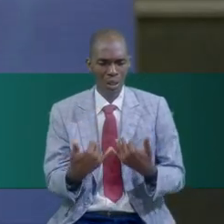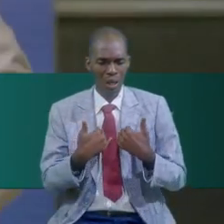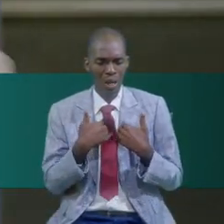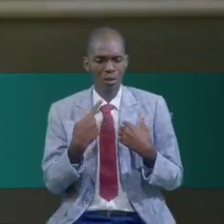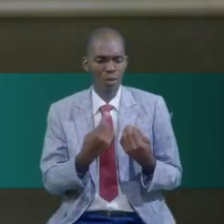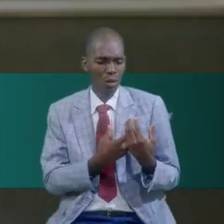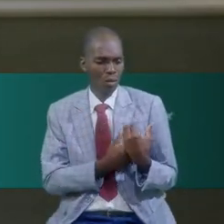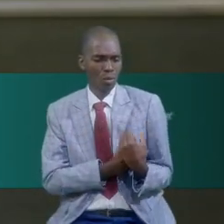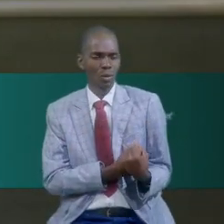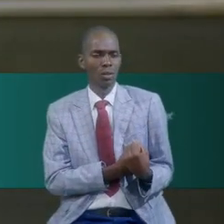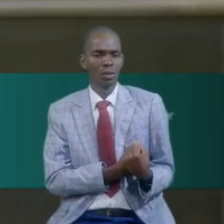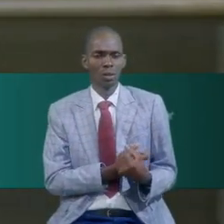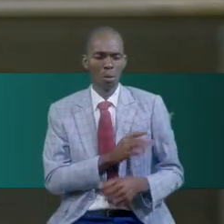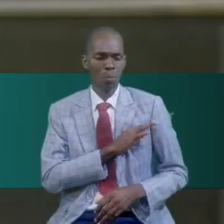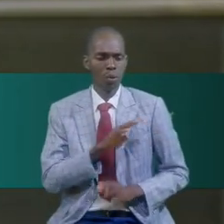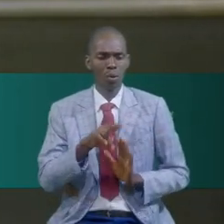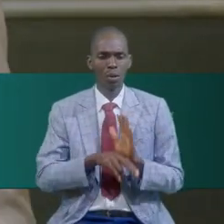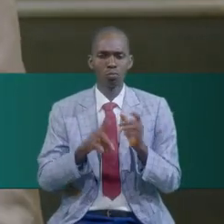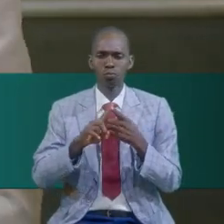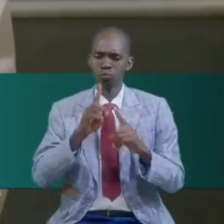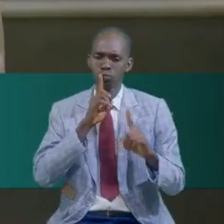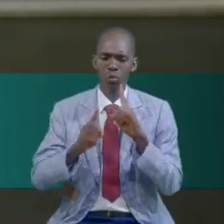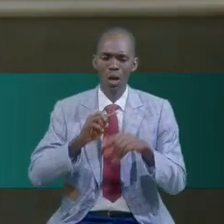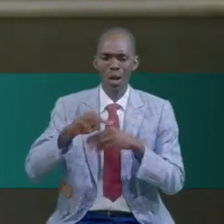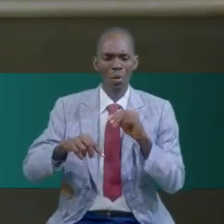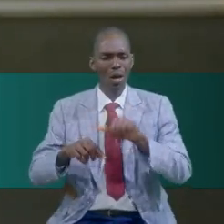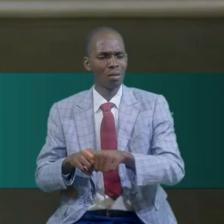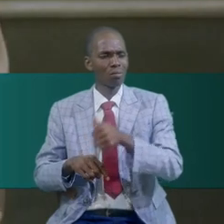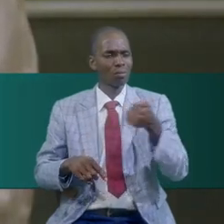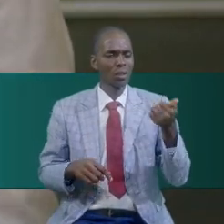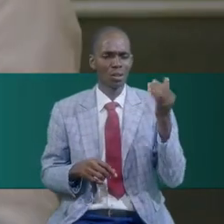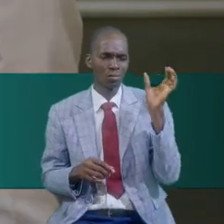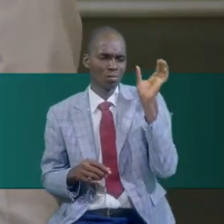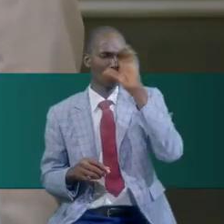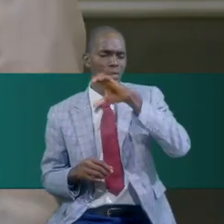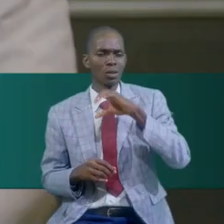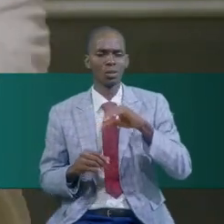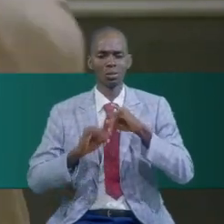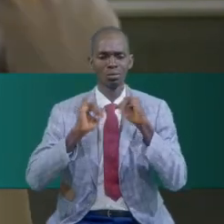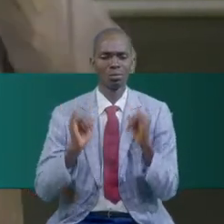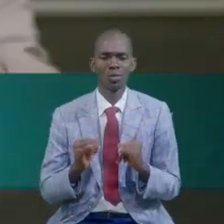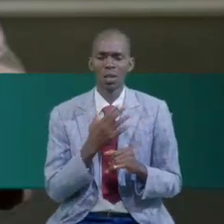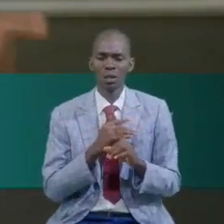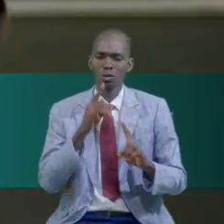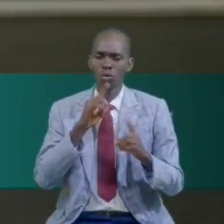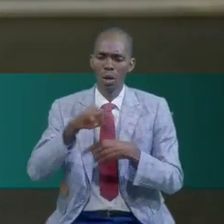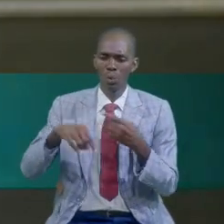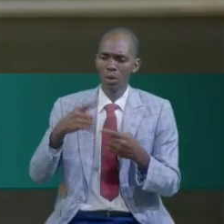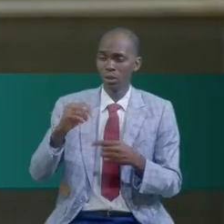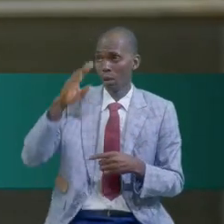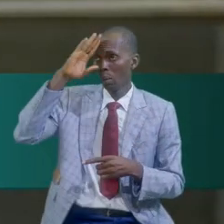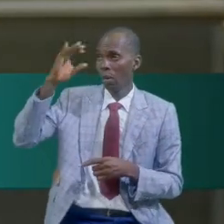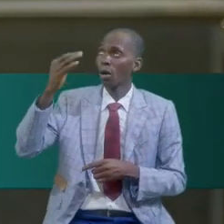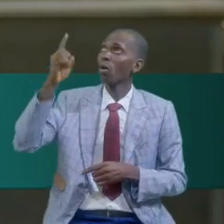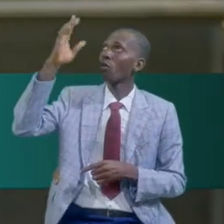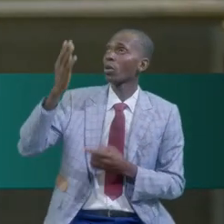audacity to talk about another God and talk against a man of God. That